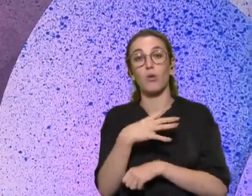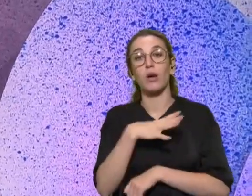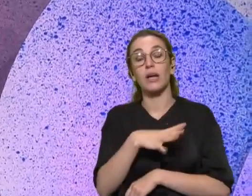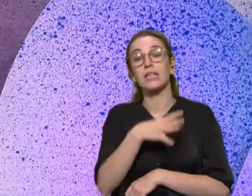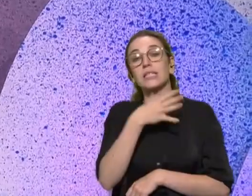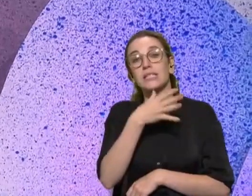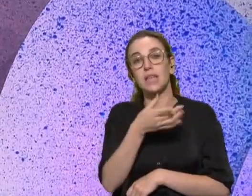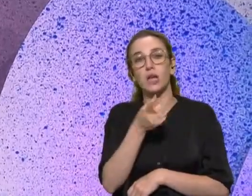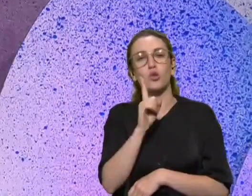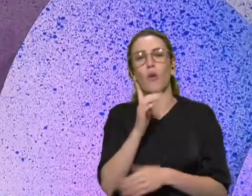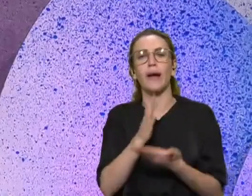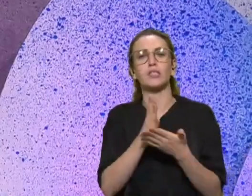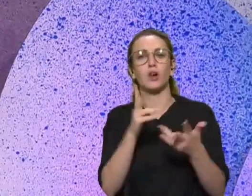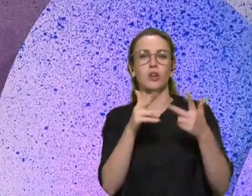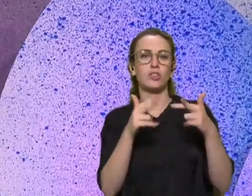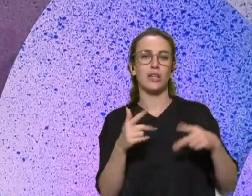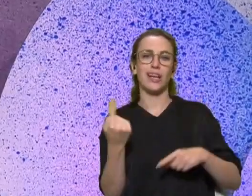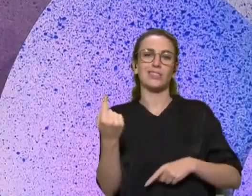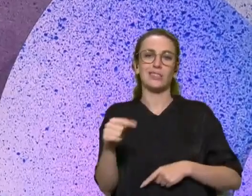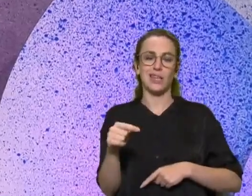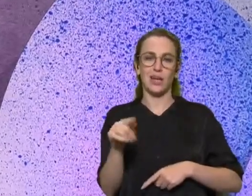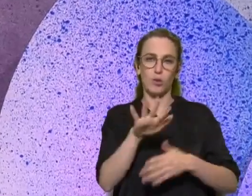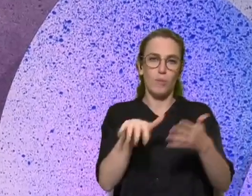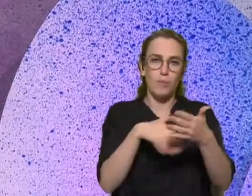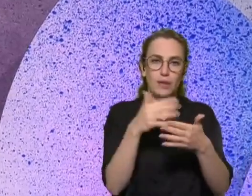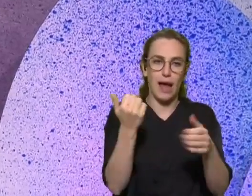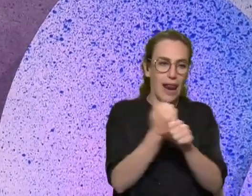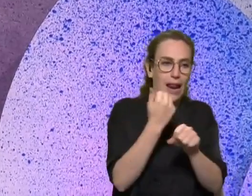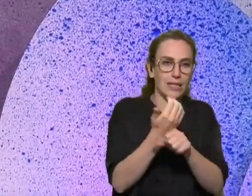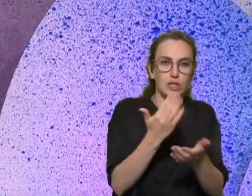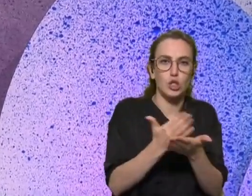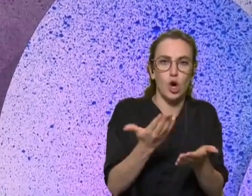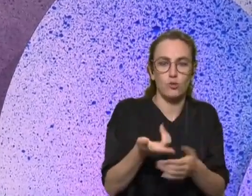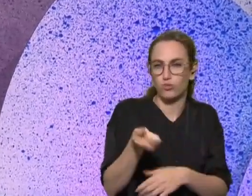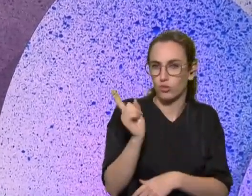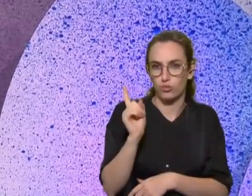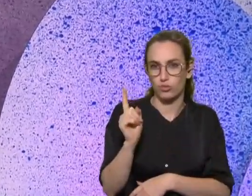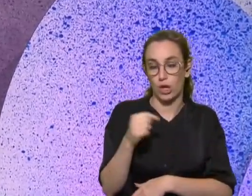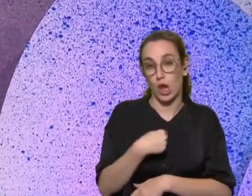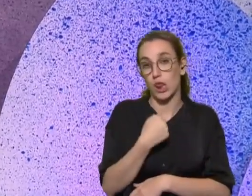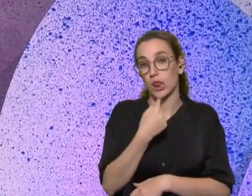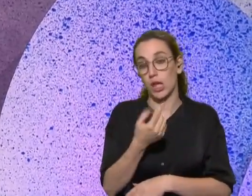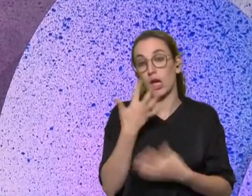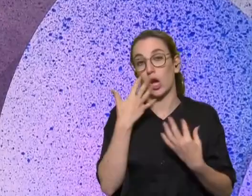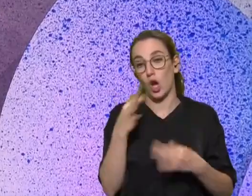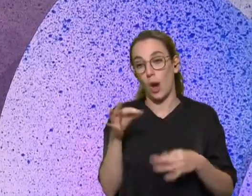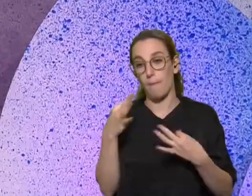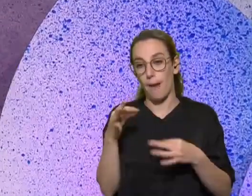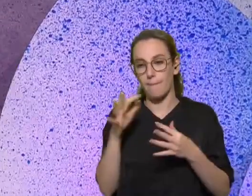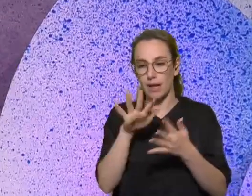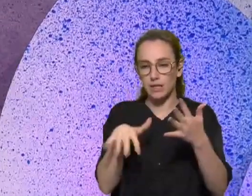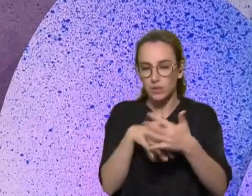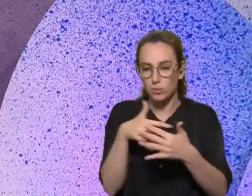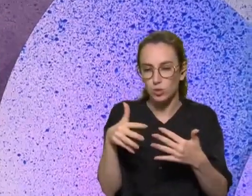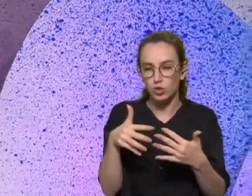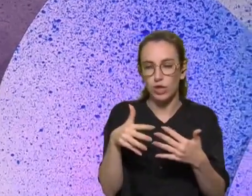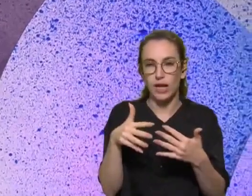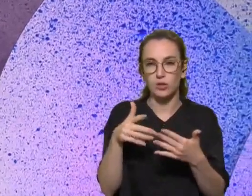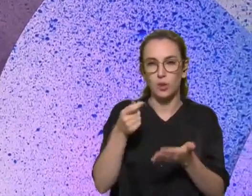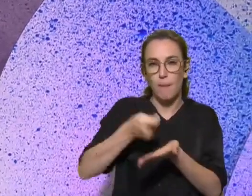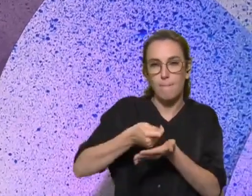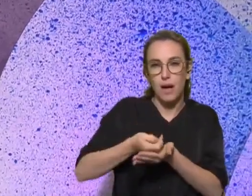action plans have been drafted, and it's not what just have. You can't just have a strategy and an action plan for